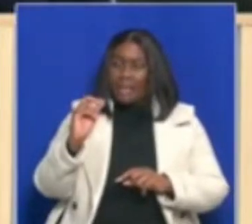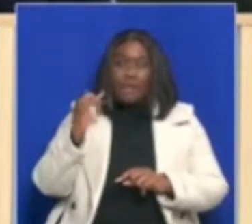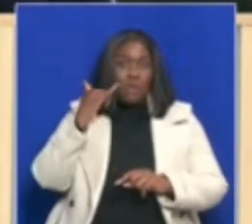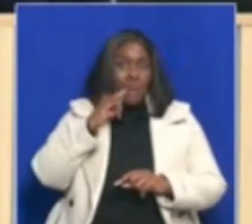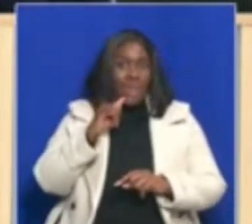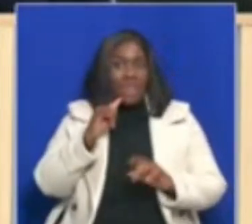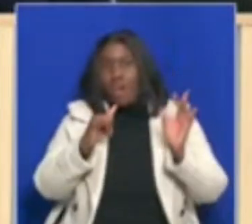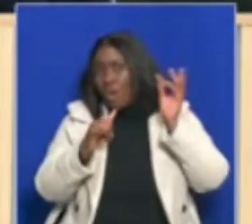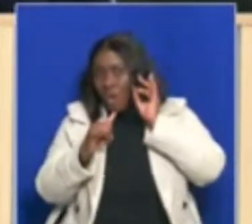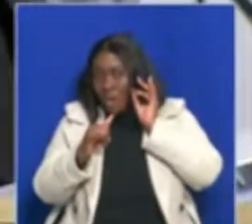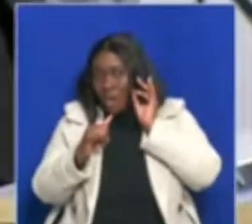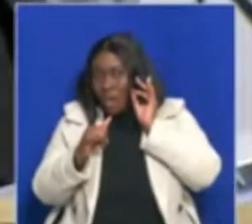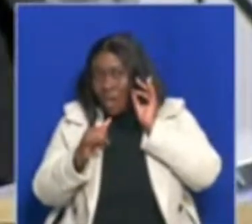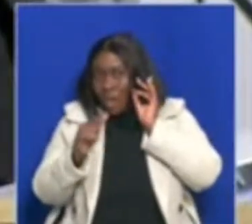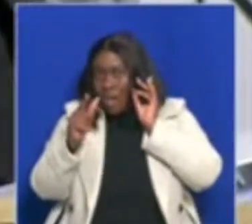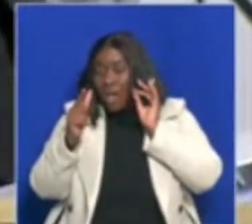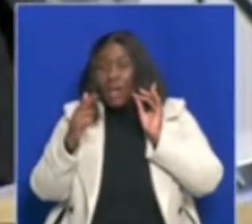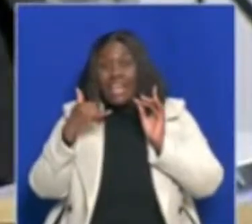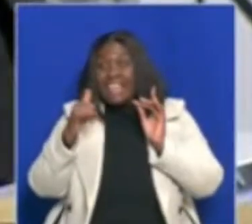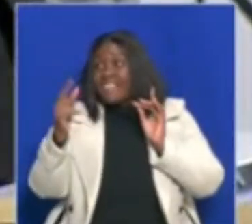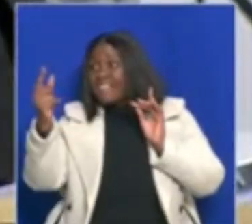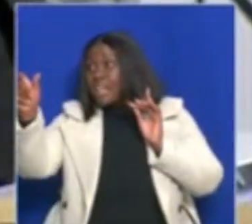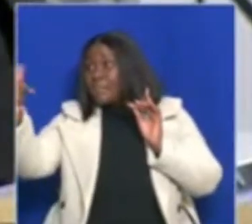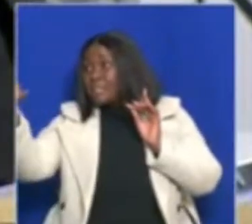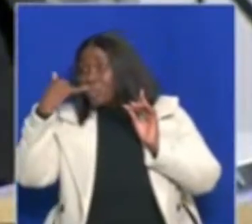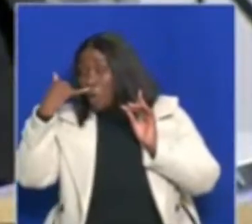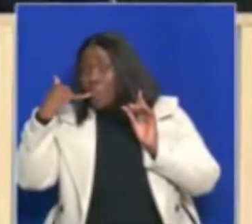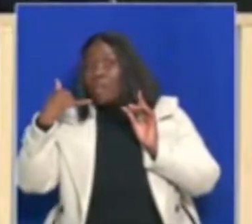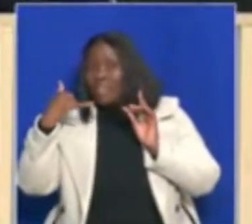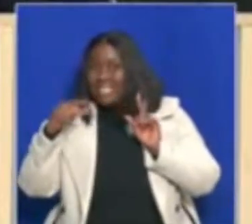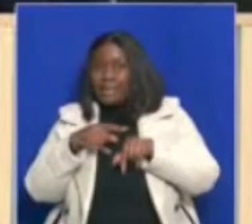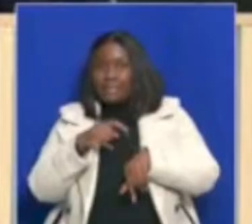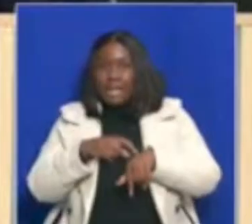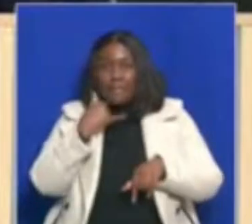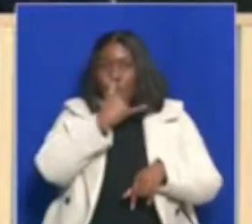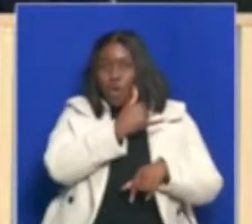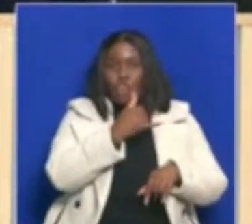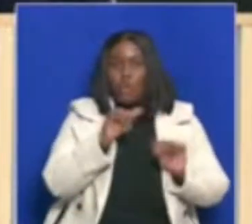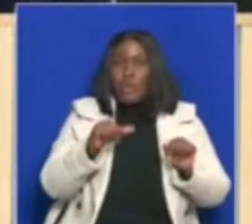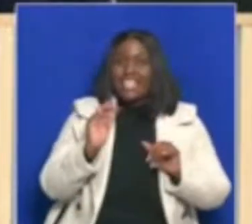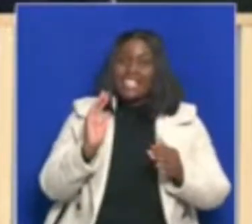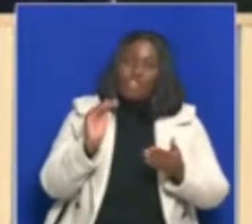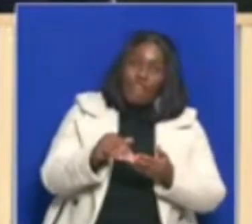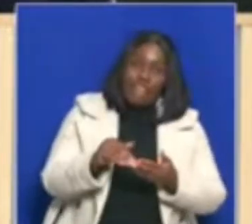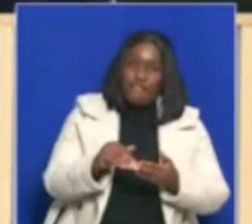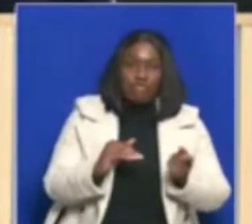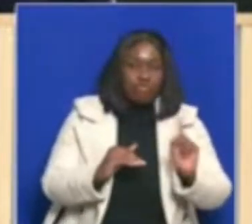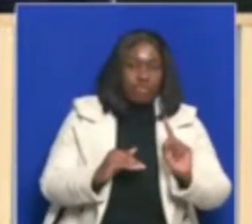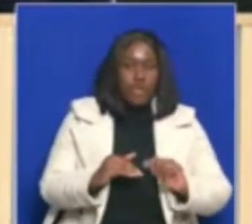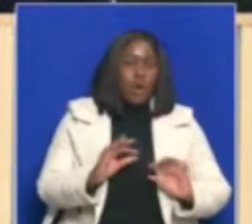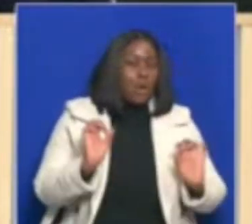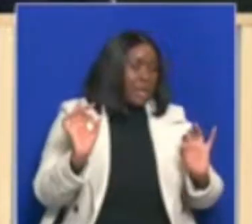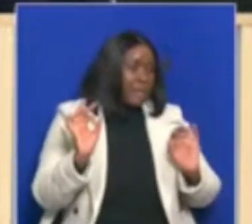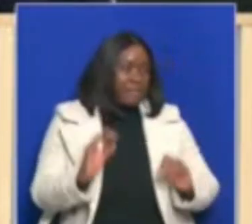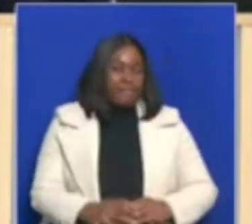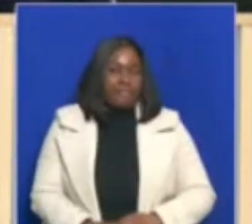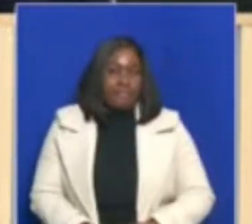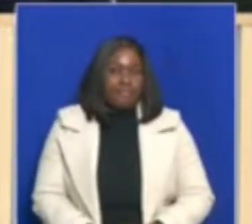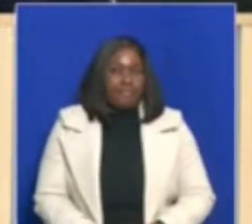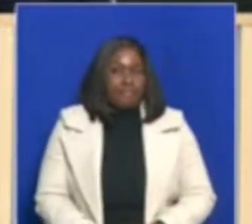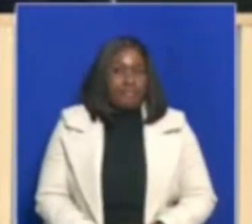themselves get the call? Yes, they're supposed to do that. Okay, all right. Do you know why it doesn't happen?